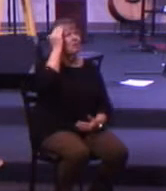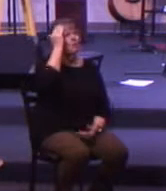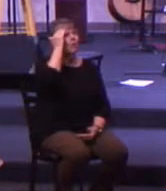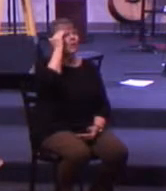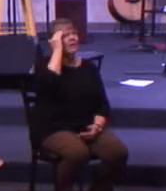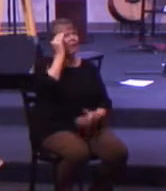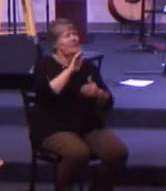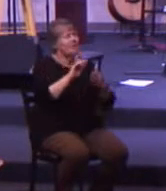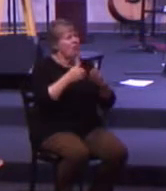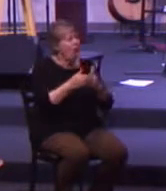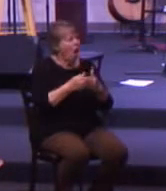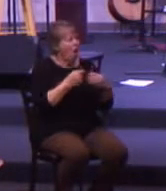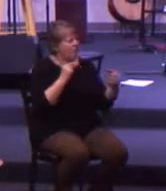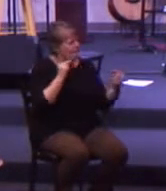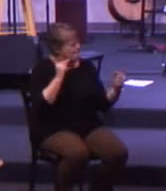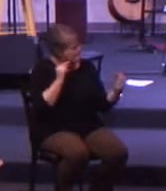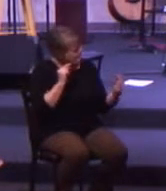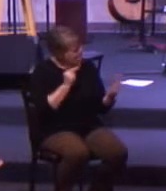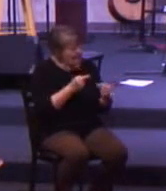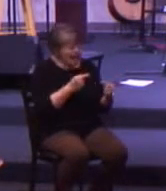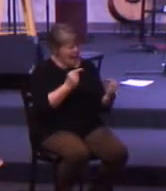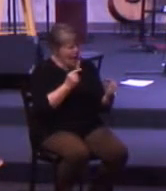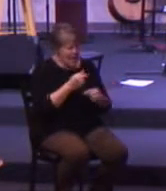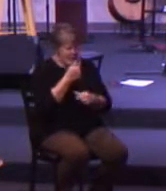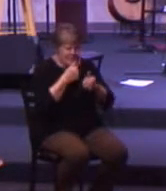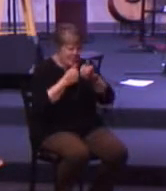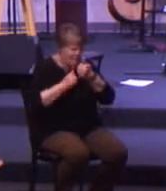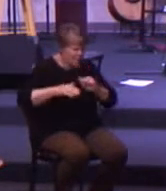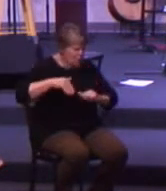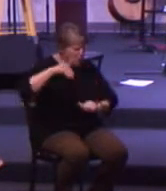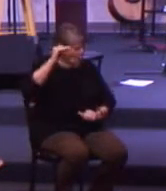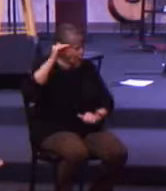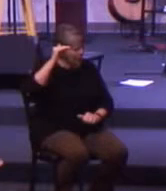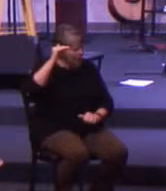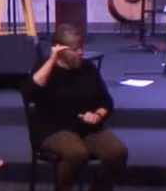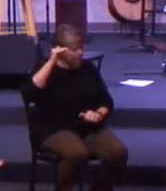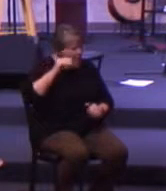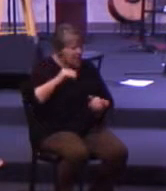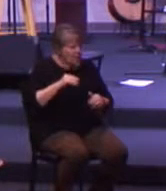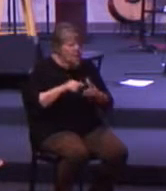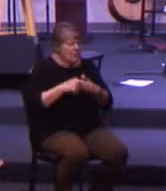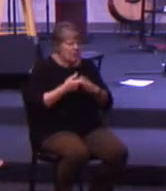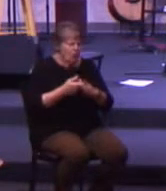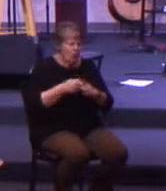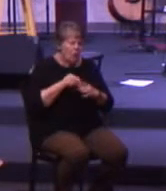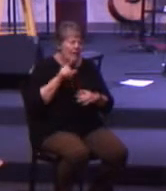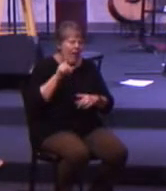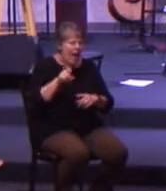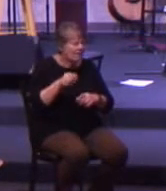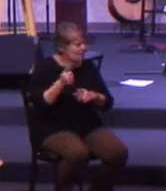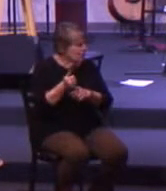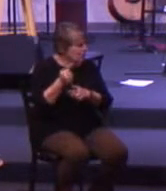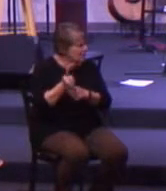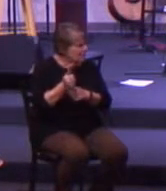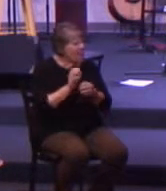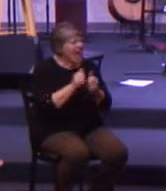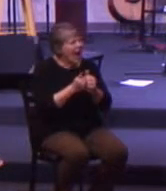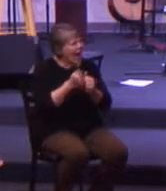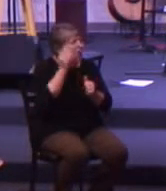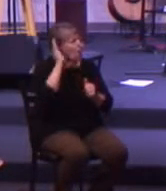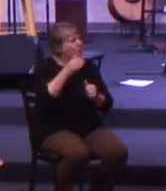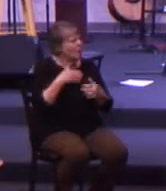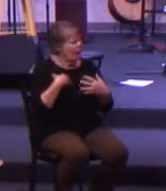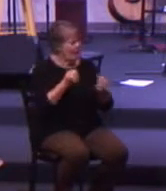child, she then had to start asking herself, how am I going to find healing from all this pain that I've